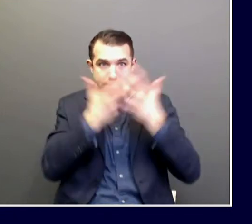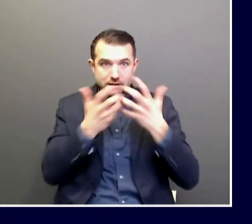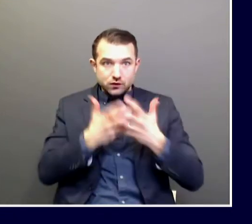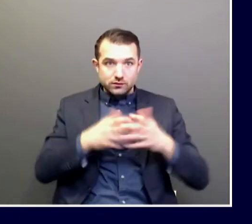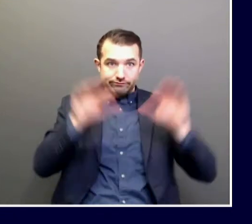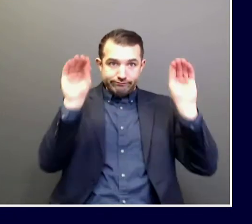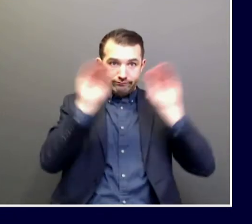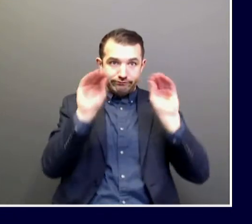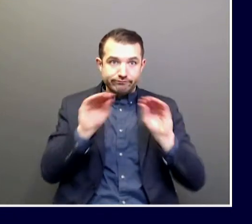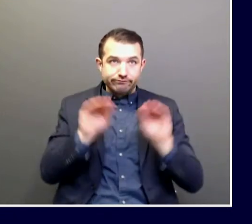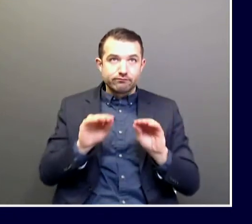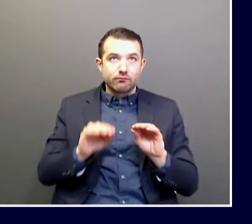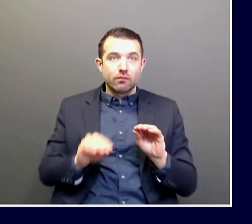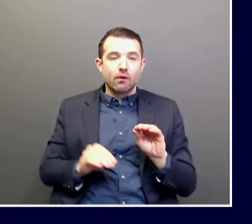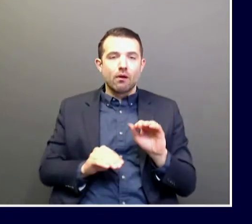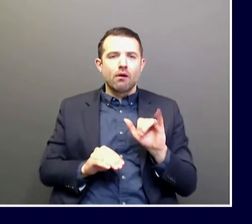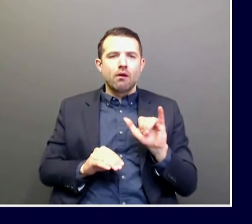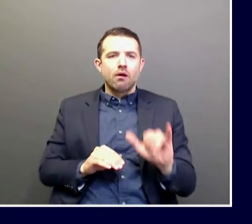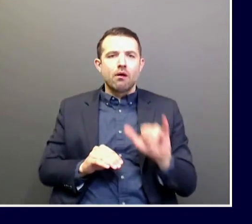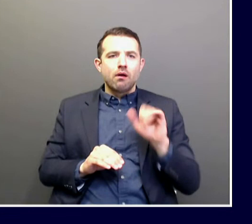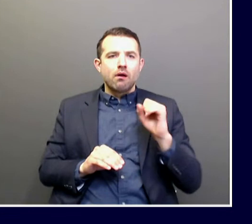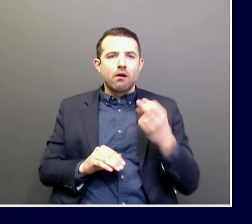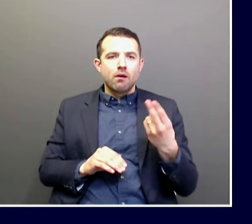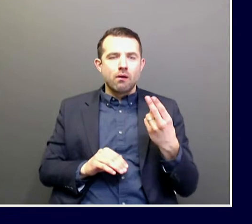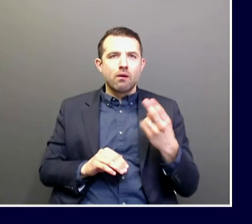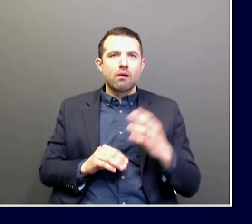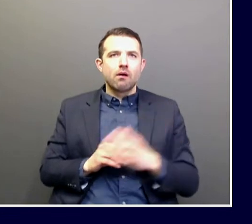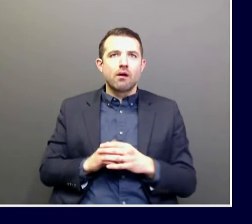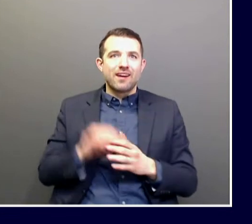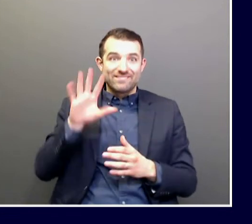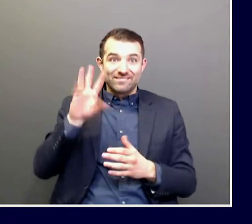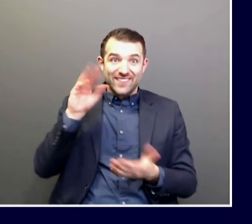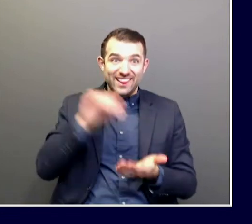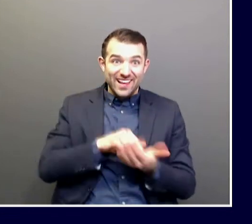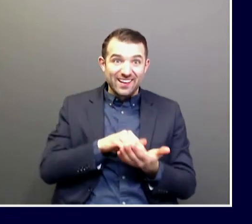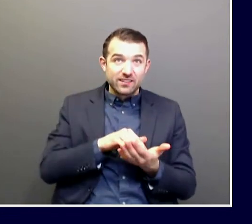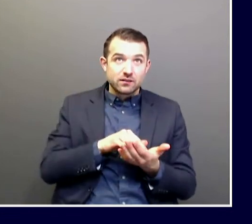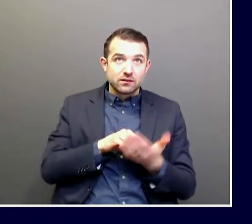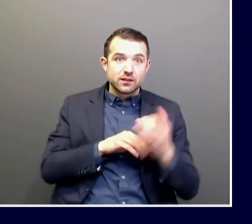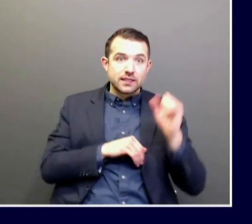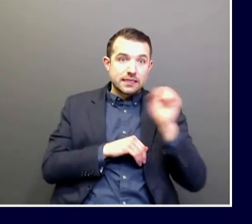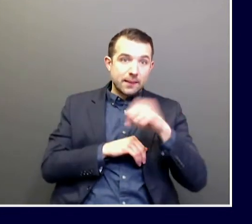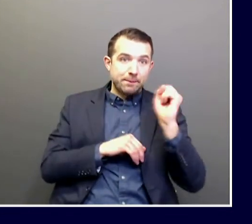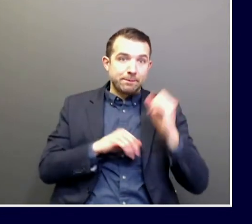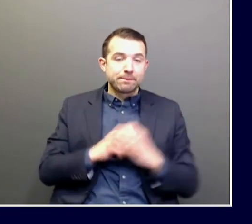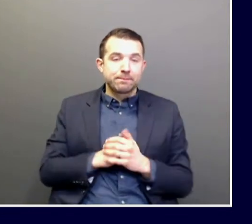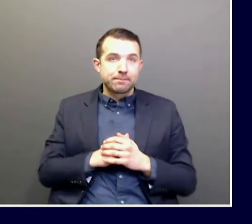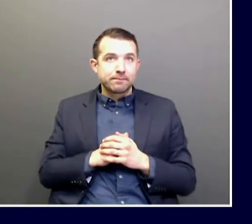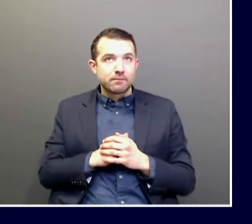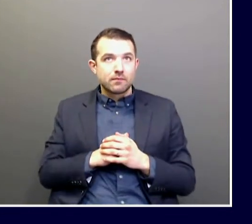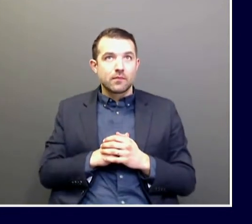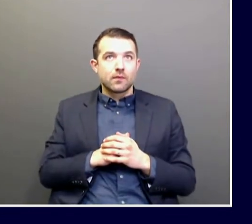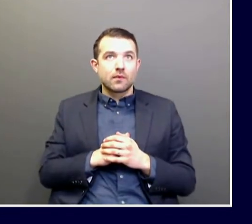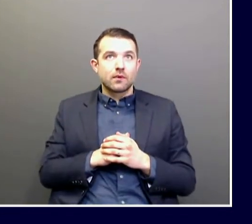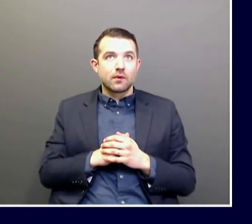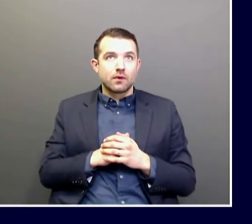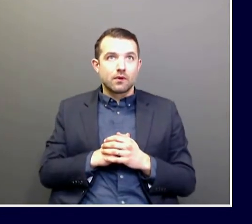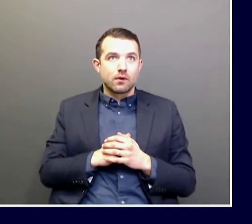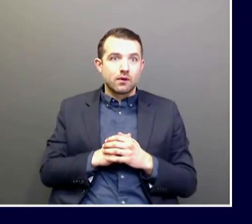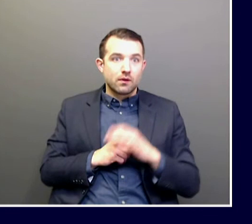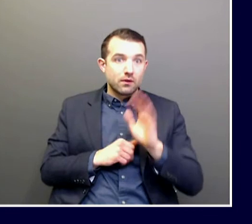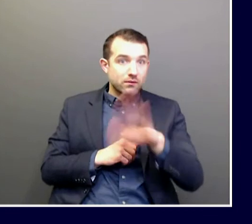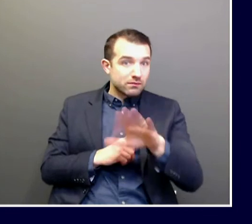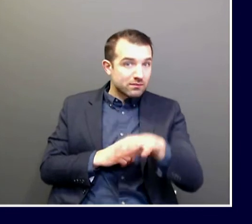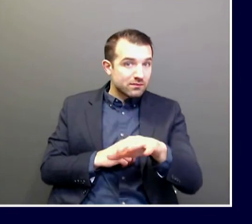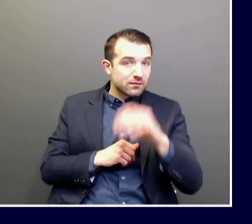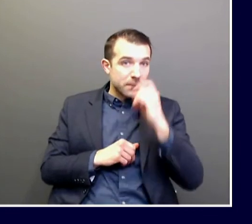Oh, okay, I see. And that stands at 56,000, is that right? That's correct. That's correct. But Patrick, implicit in your question, I just